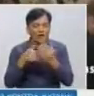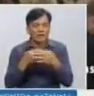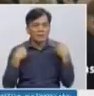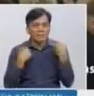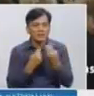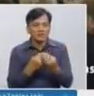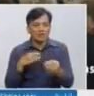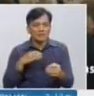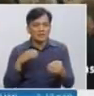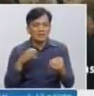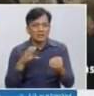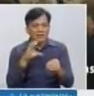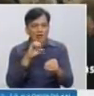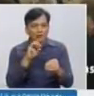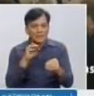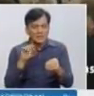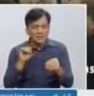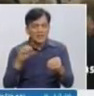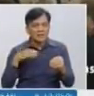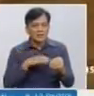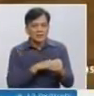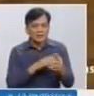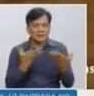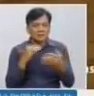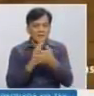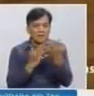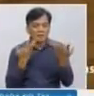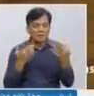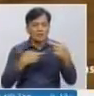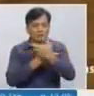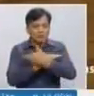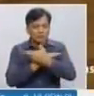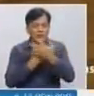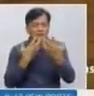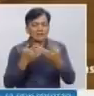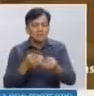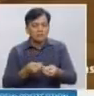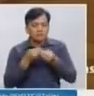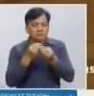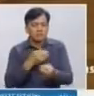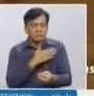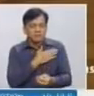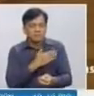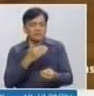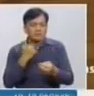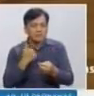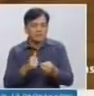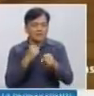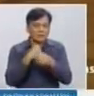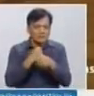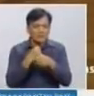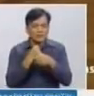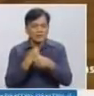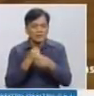committee, especially those who came out from their retirement, for their valuable services in crafting